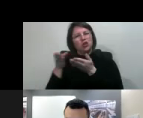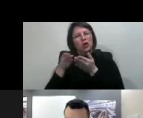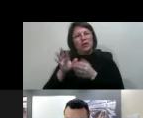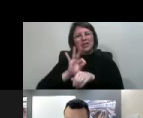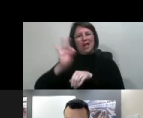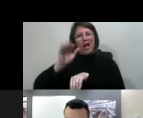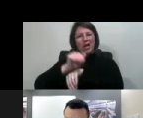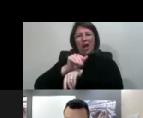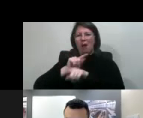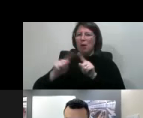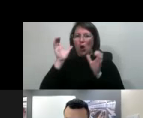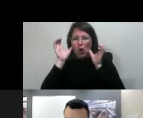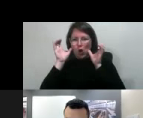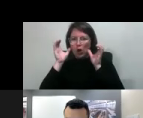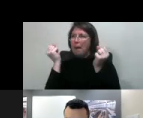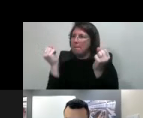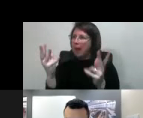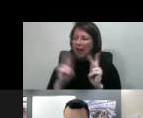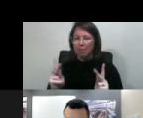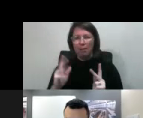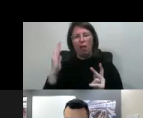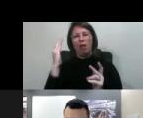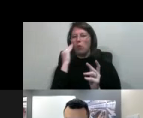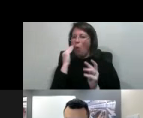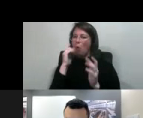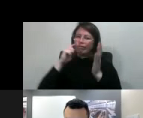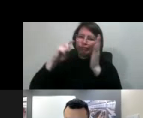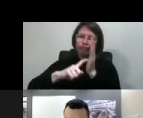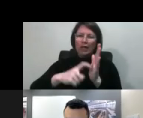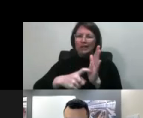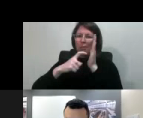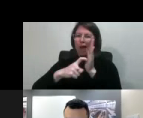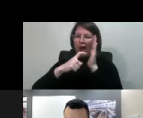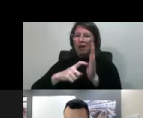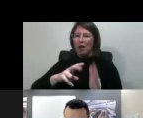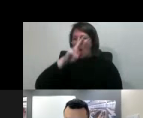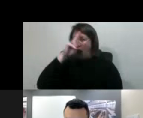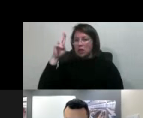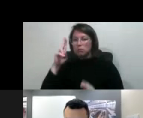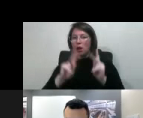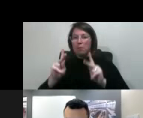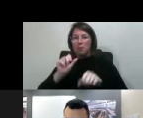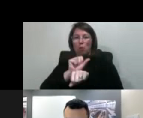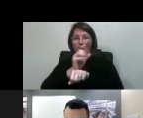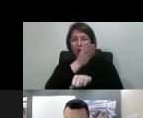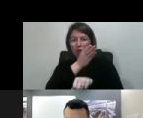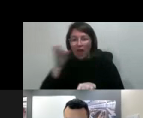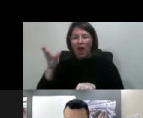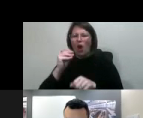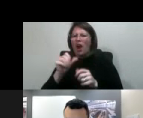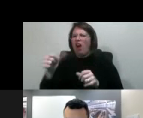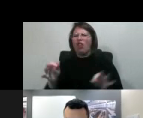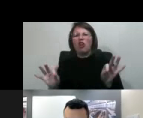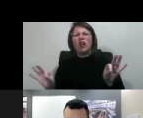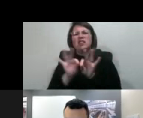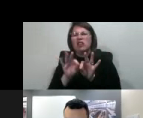people, and we know there is a demand for hospital workers, other essential services to have